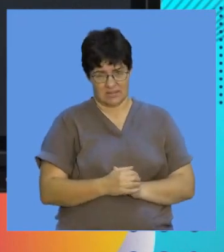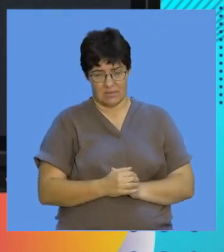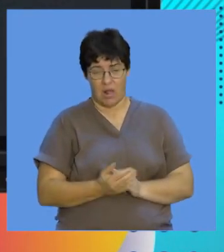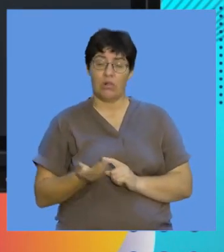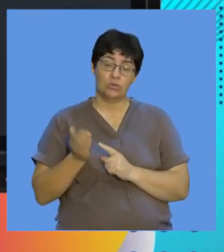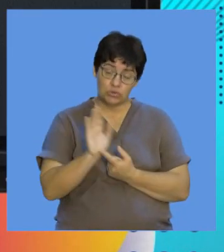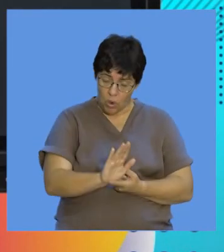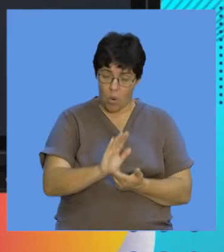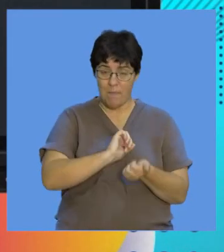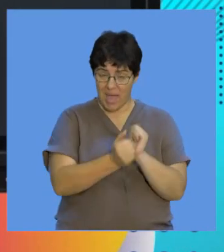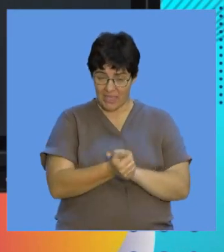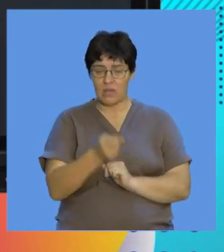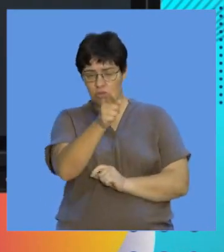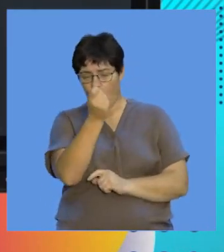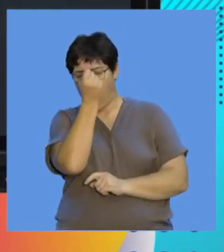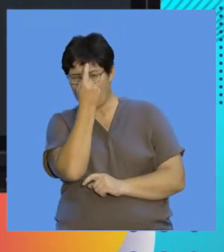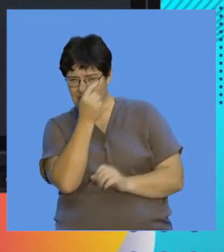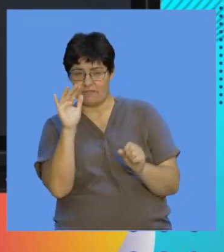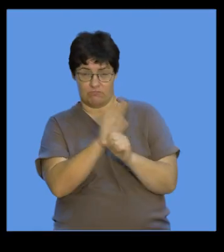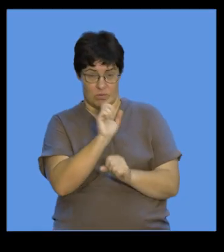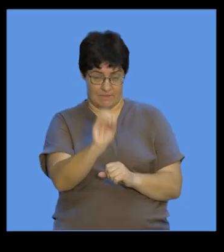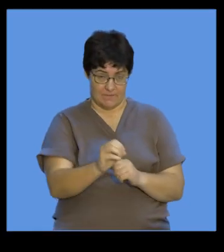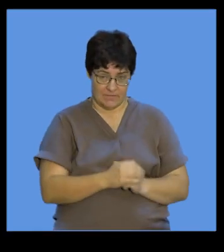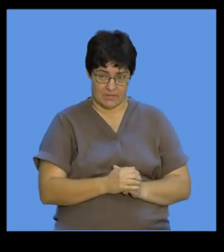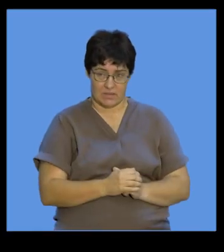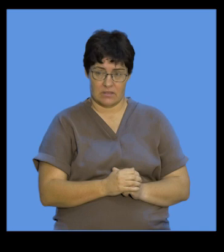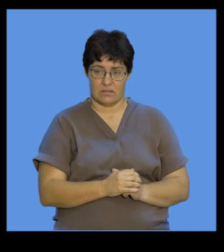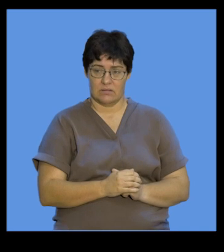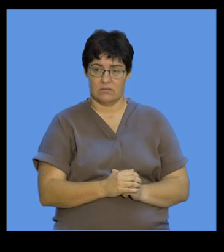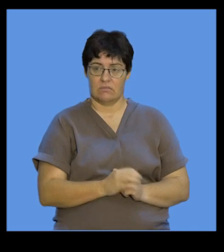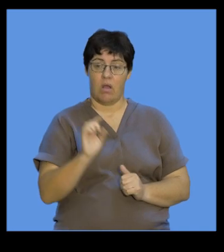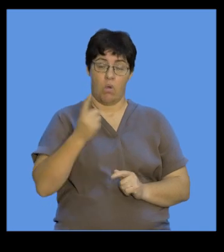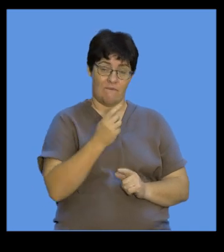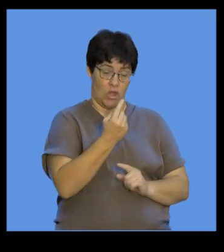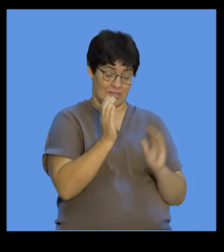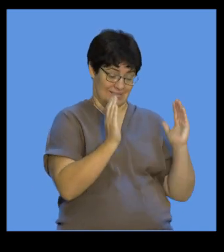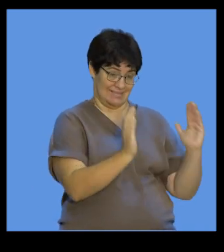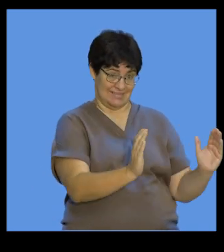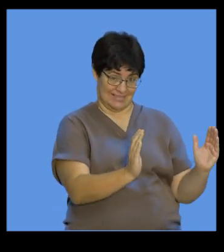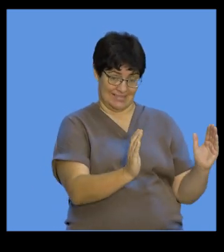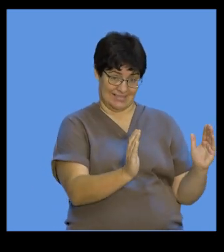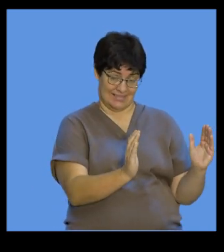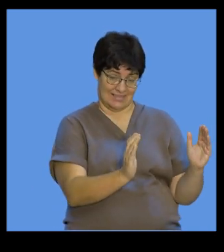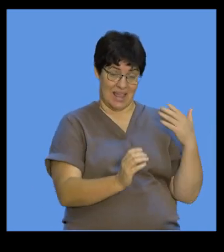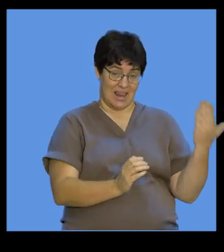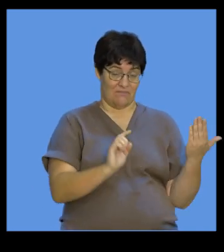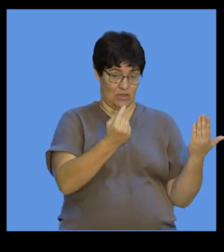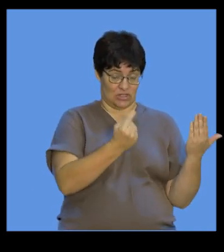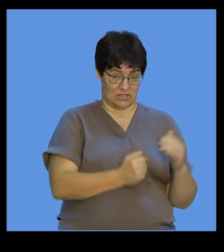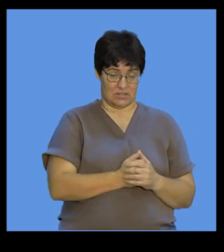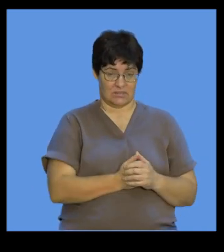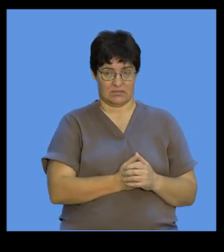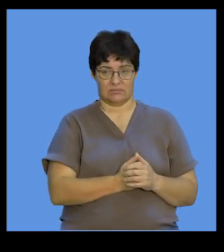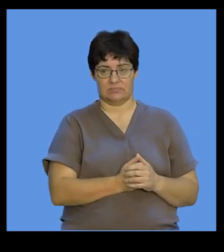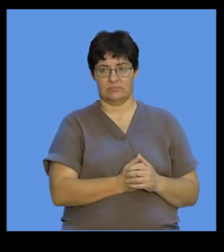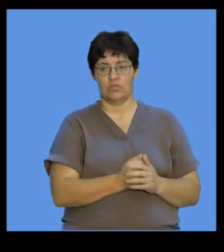maths just so we're all on the same page, okay? I'm going to solve the left-hand side first, so I'm going to need